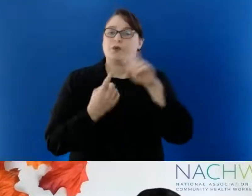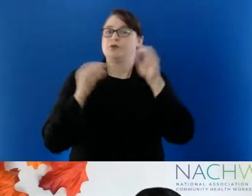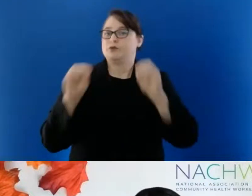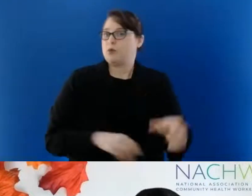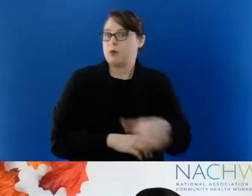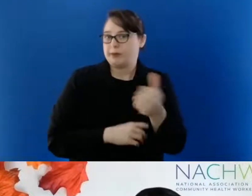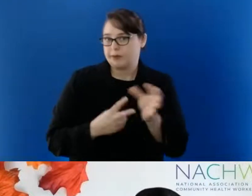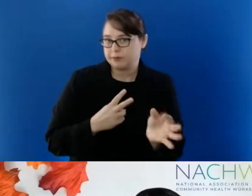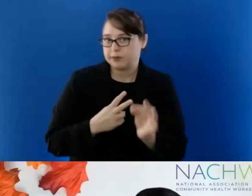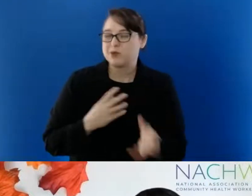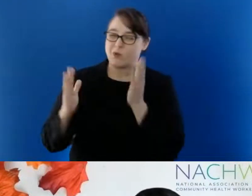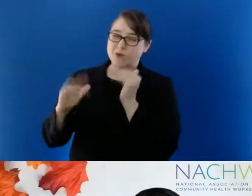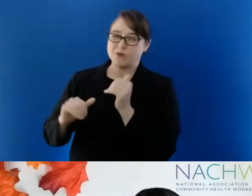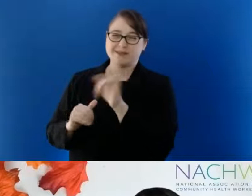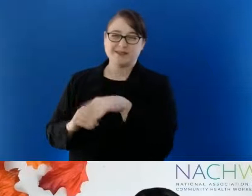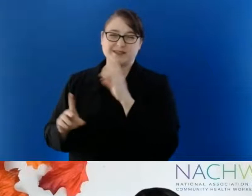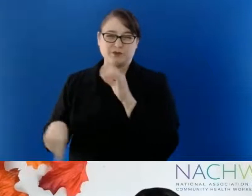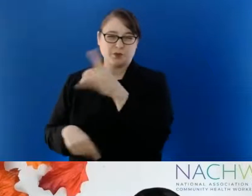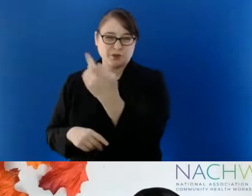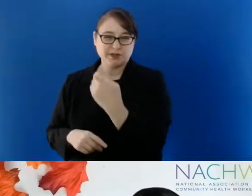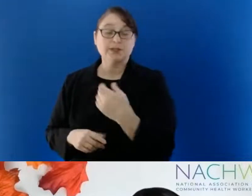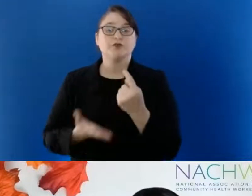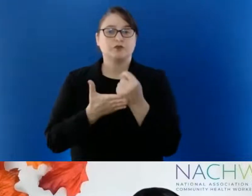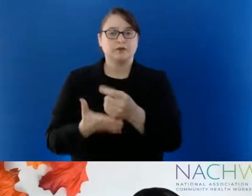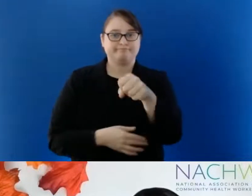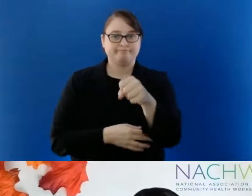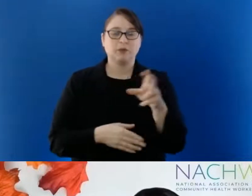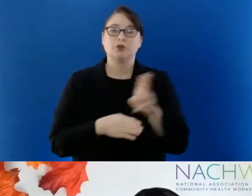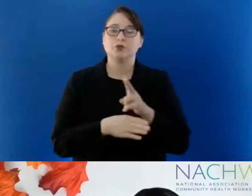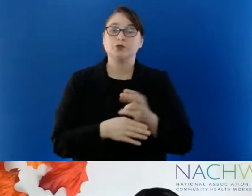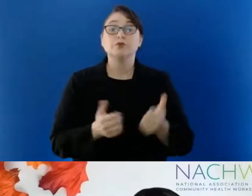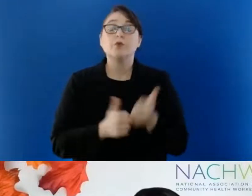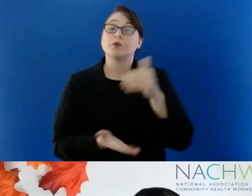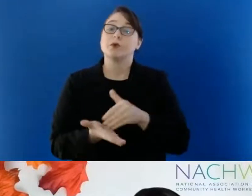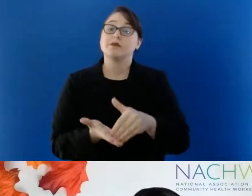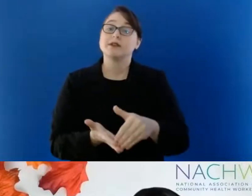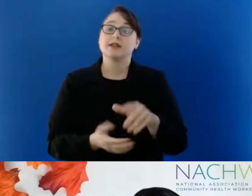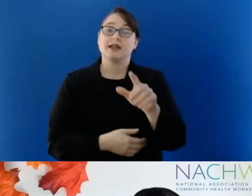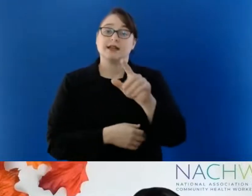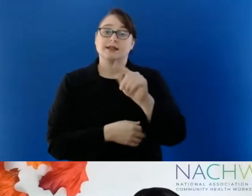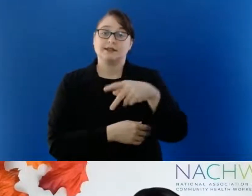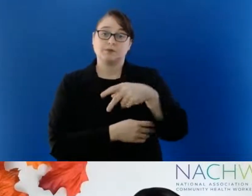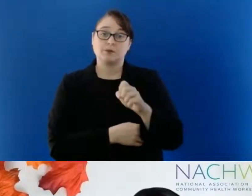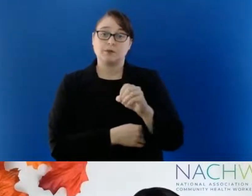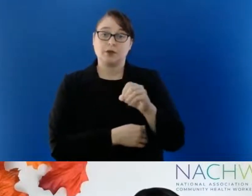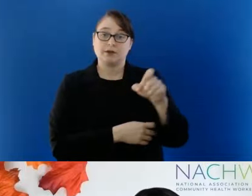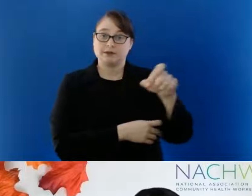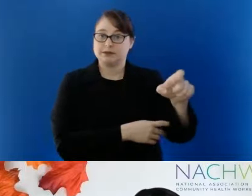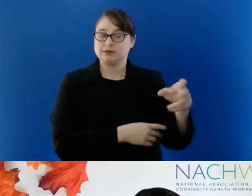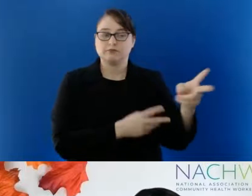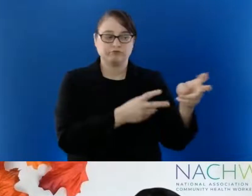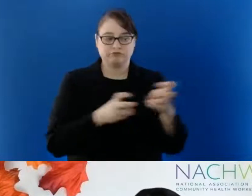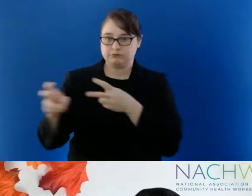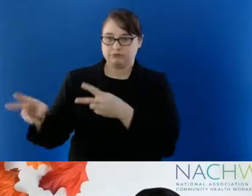hopefully that answers your question. There are treatments. The one that we're using most often for severe cases is TPOXX or tecovirimat. And